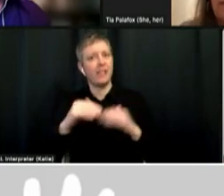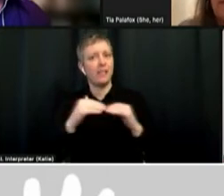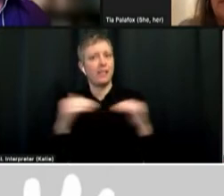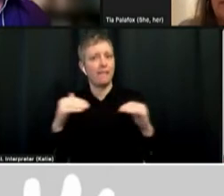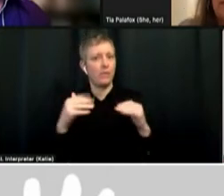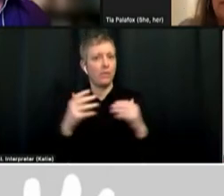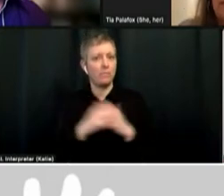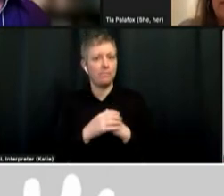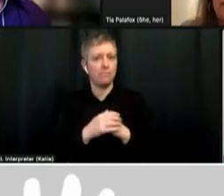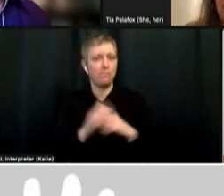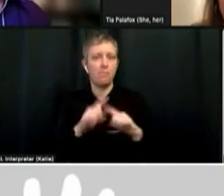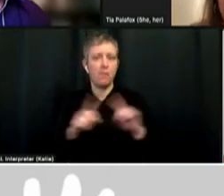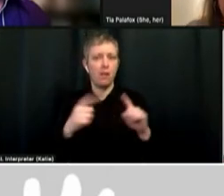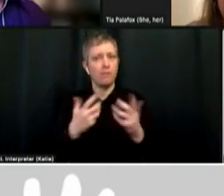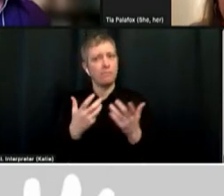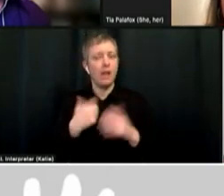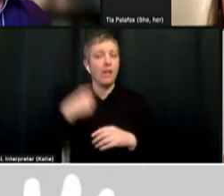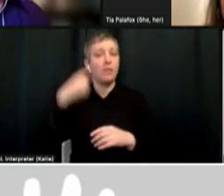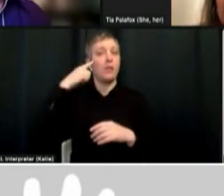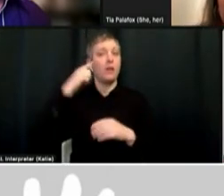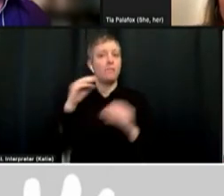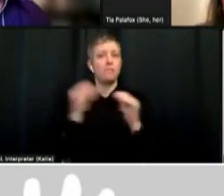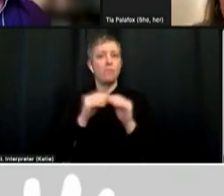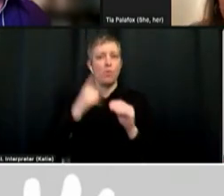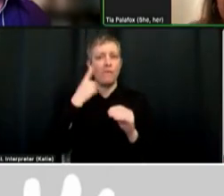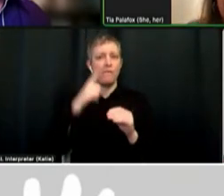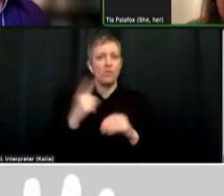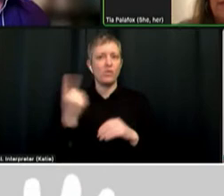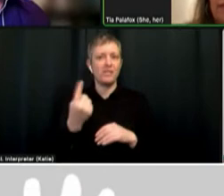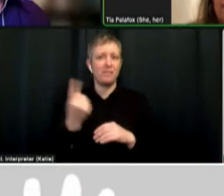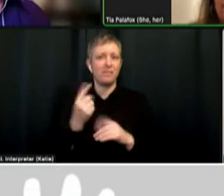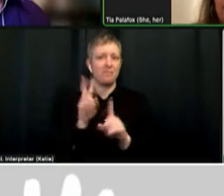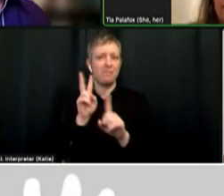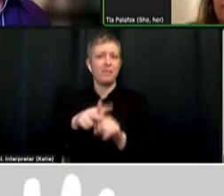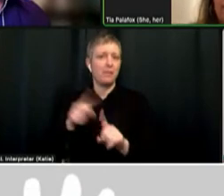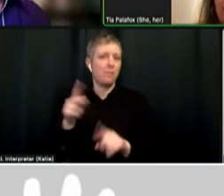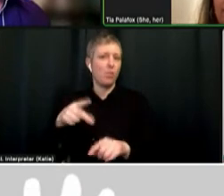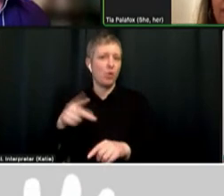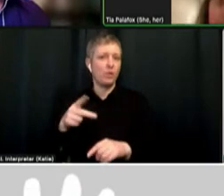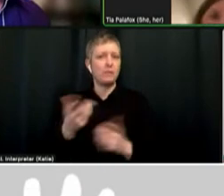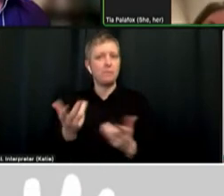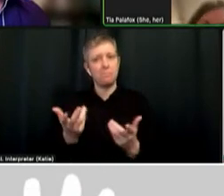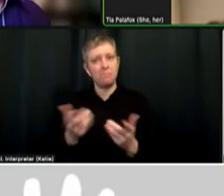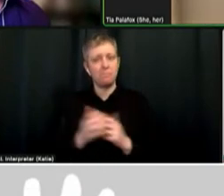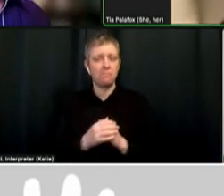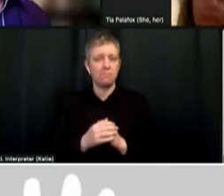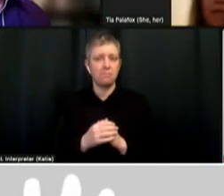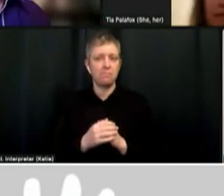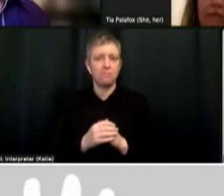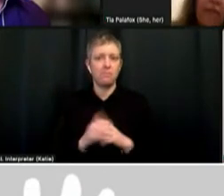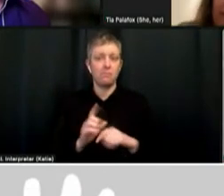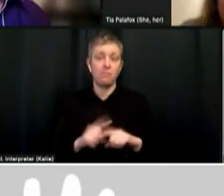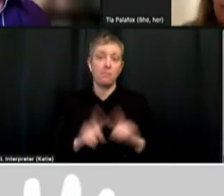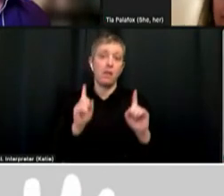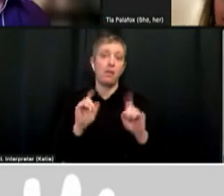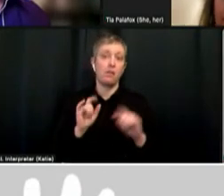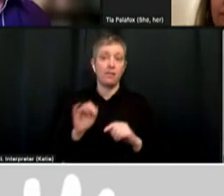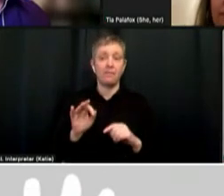for Portland, but, you know, it everything's, I guess, open.